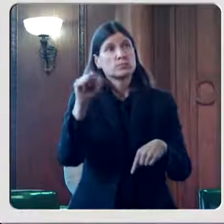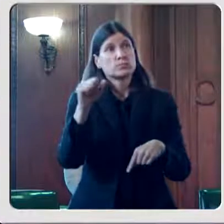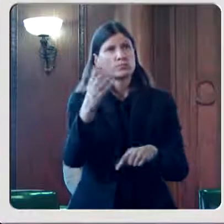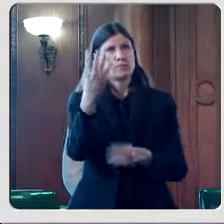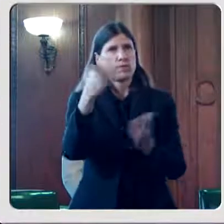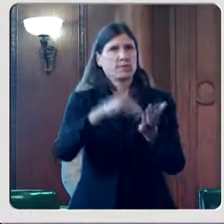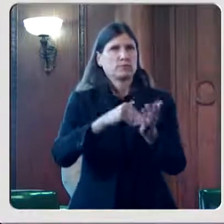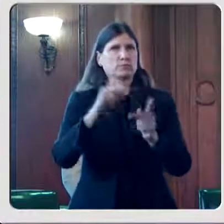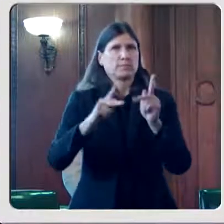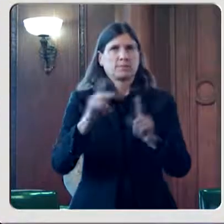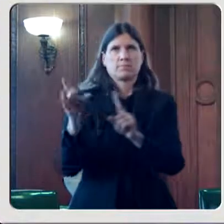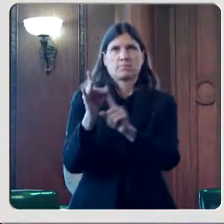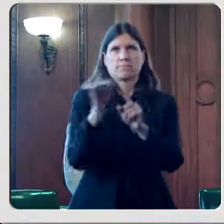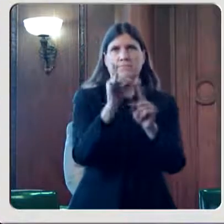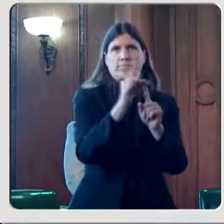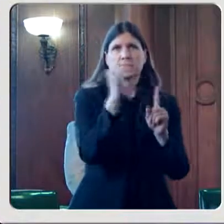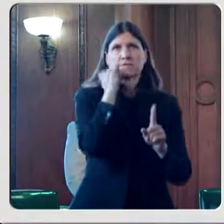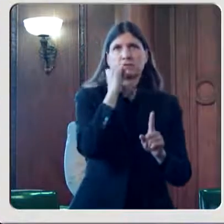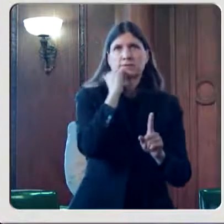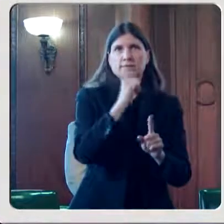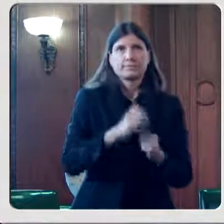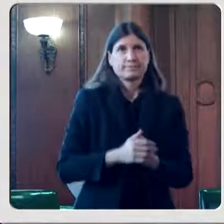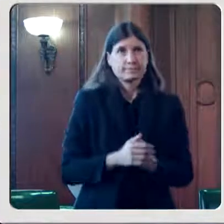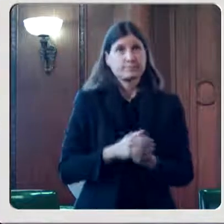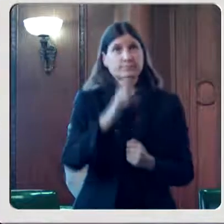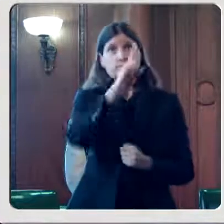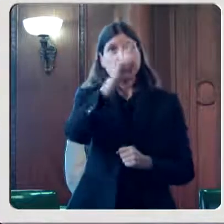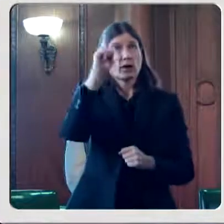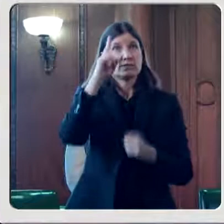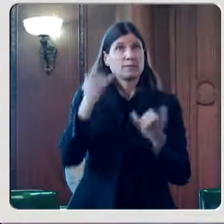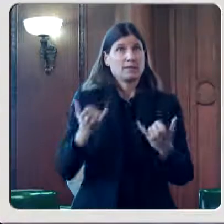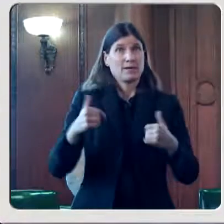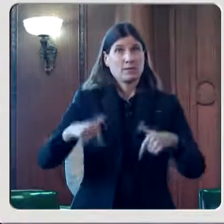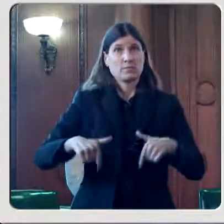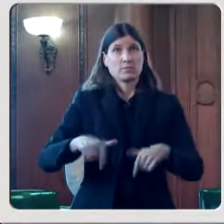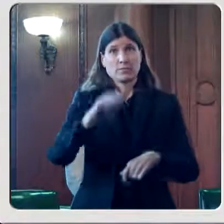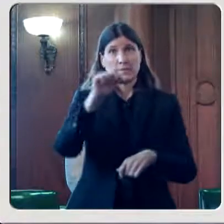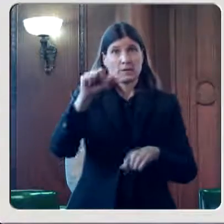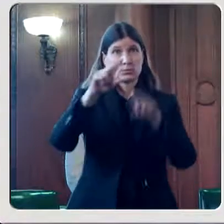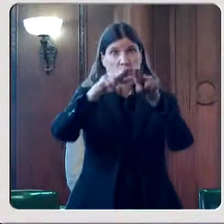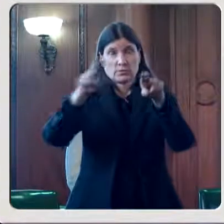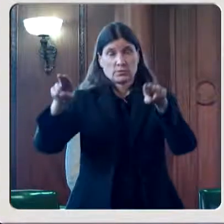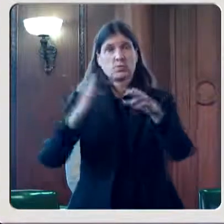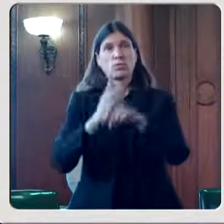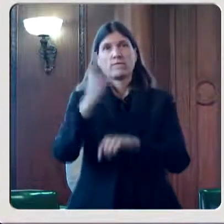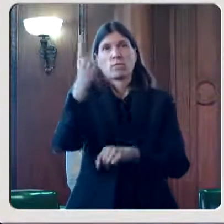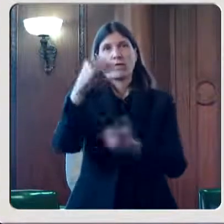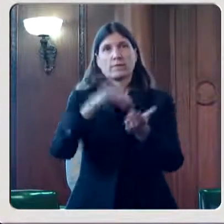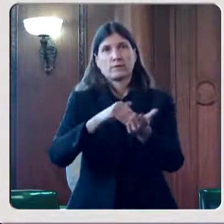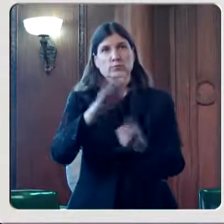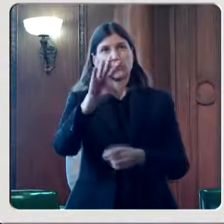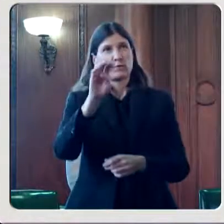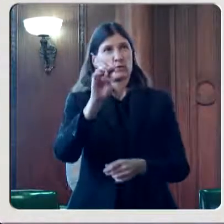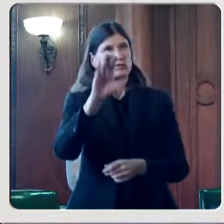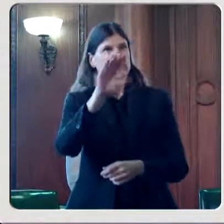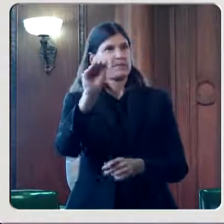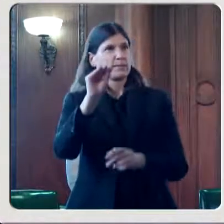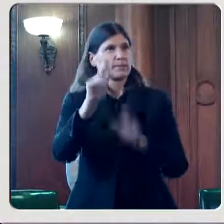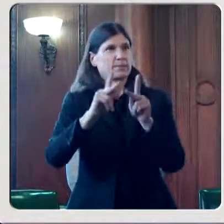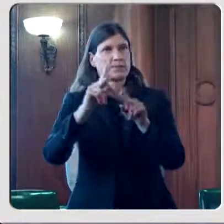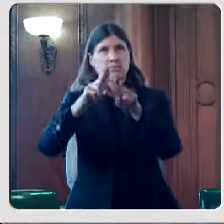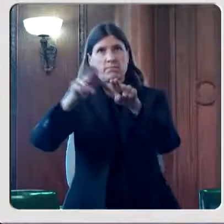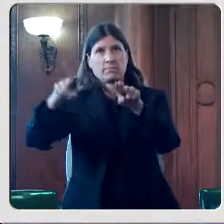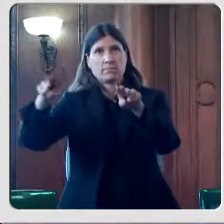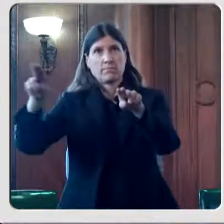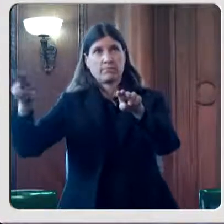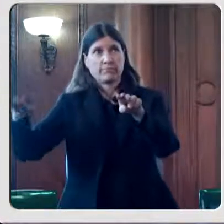down about 30%, 1,450. That's from a high of over 2,200 a few weeks ago. And the test